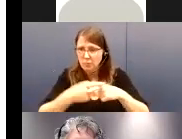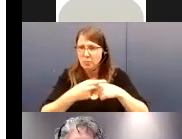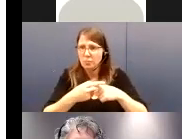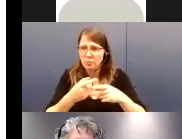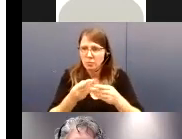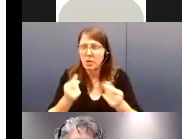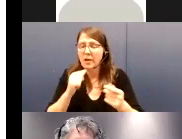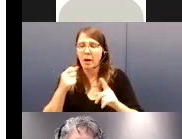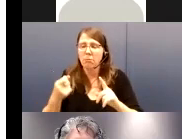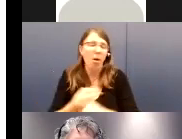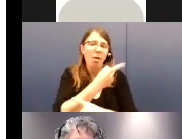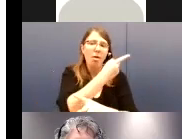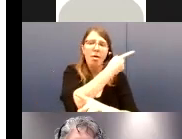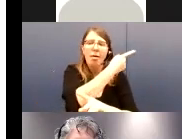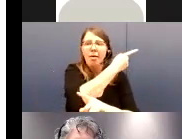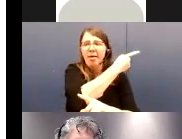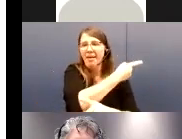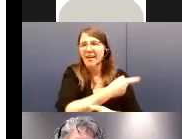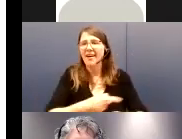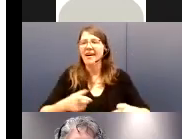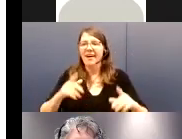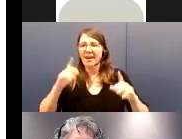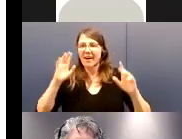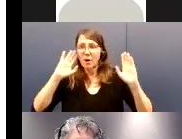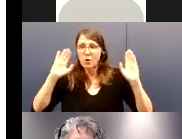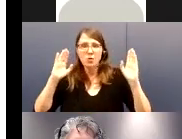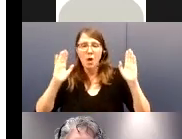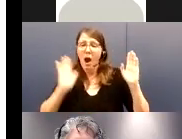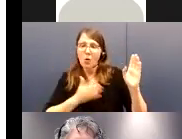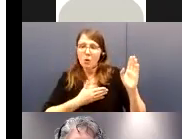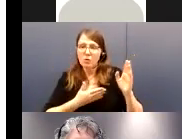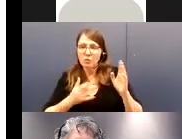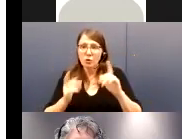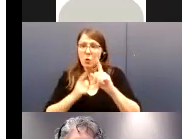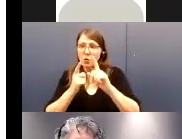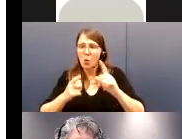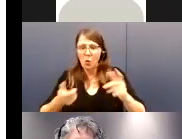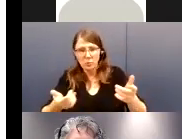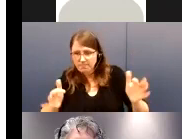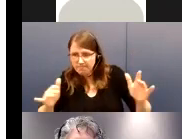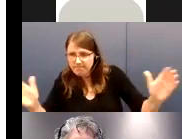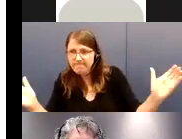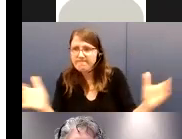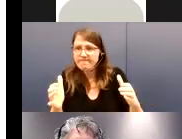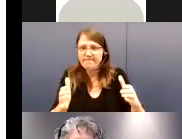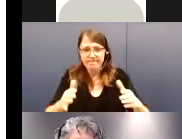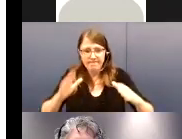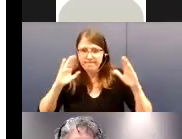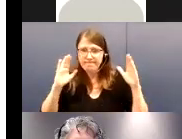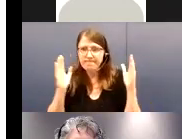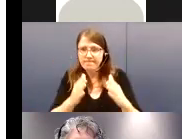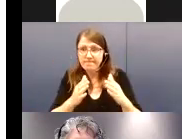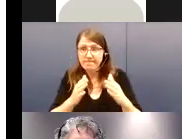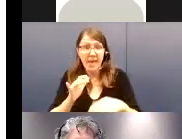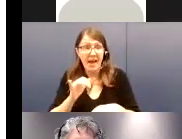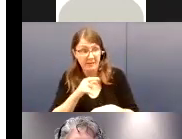a left turn and kind of have a lot of conversations that may not be focused. So if I know you want to be kept to a timeline and budget is really important, I'm